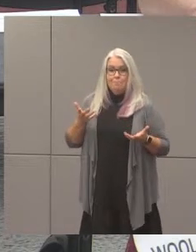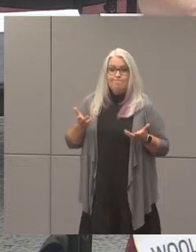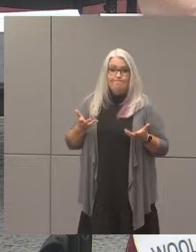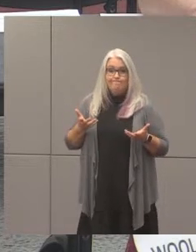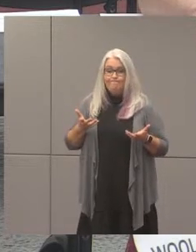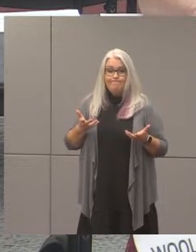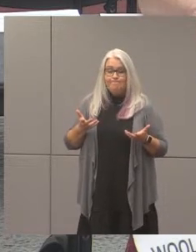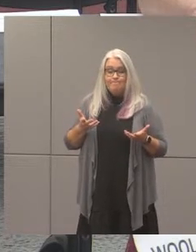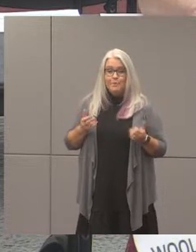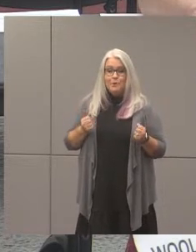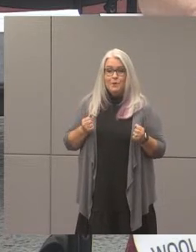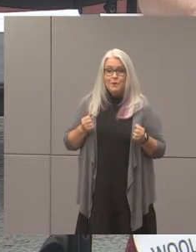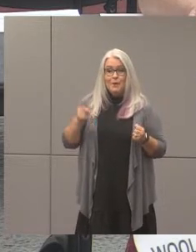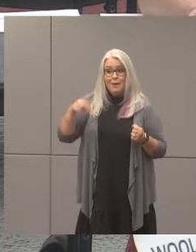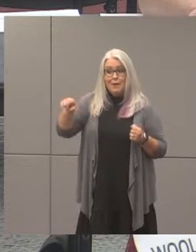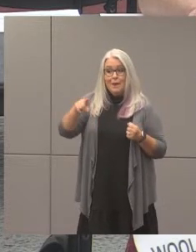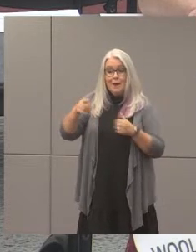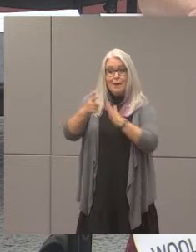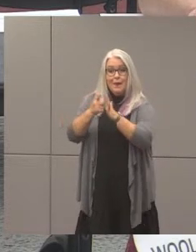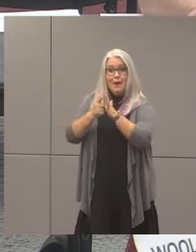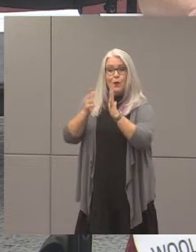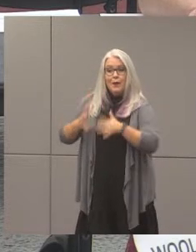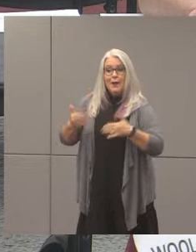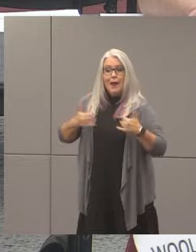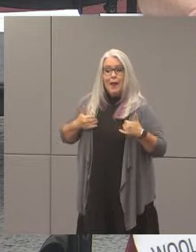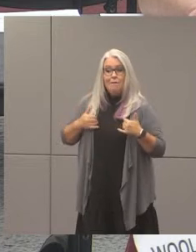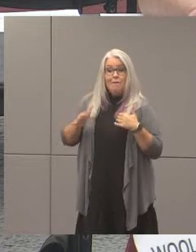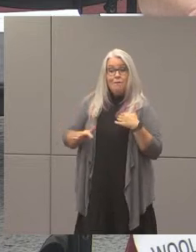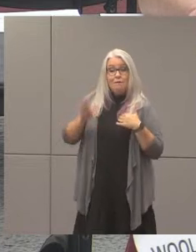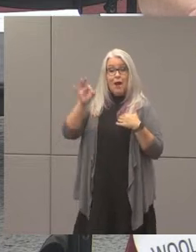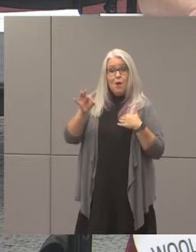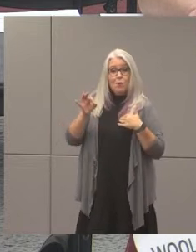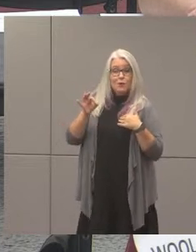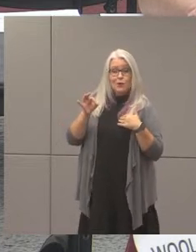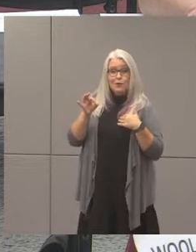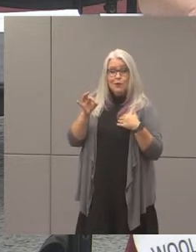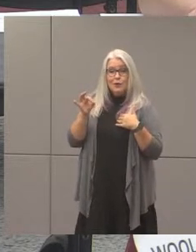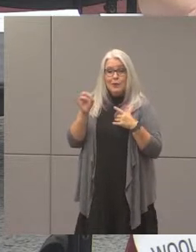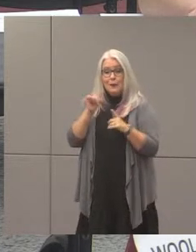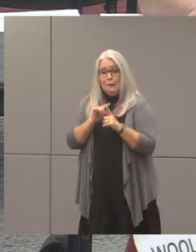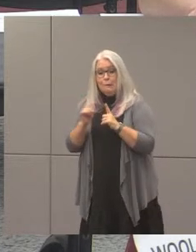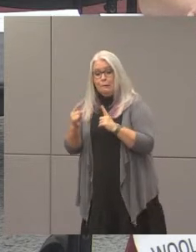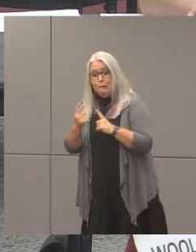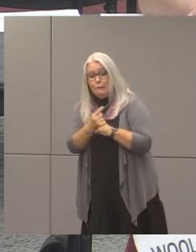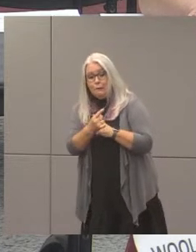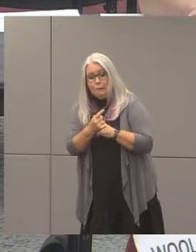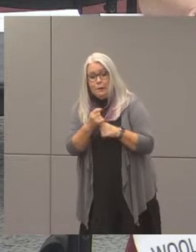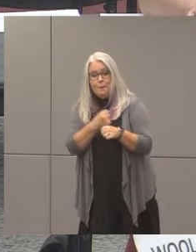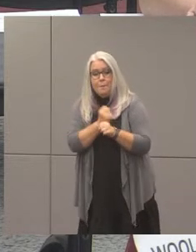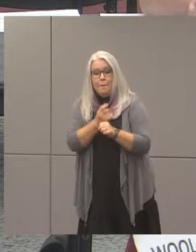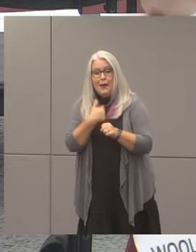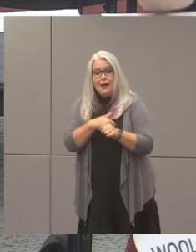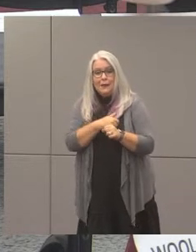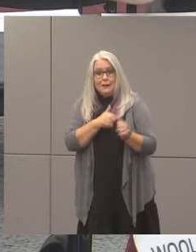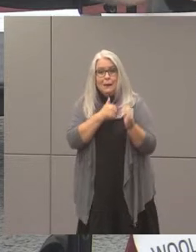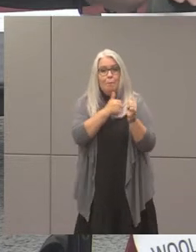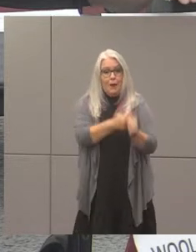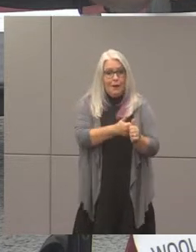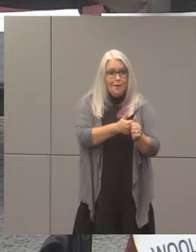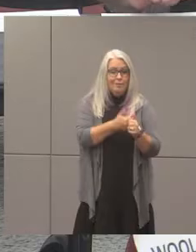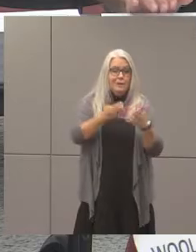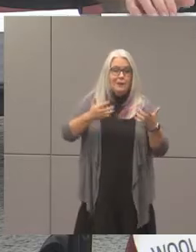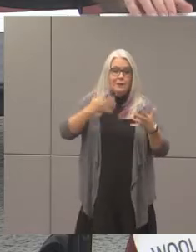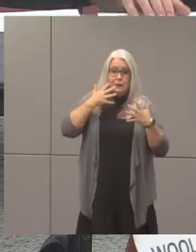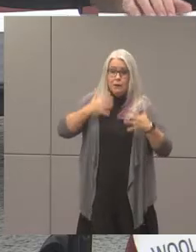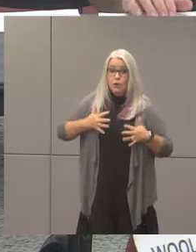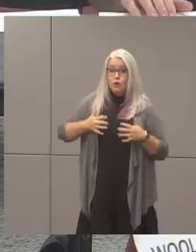they legally have found a way to make us comply. So it's unfortunate, but.